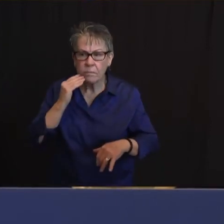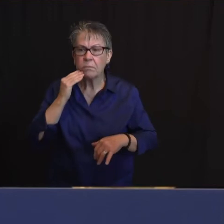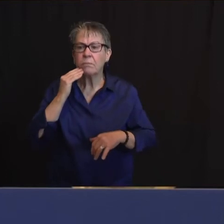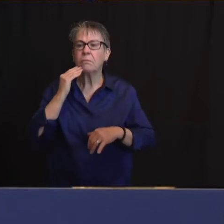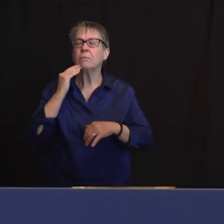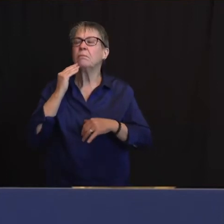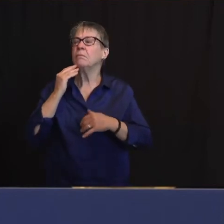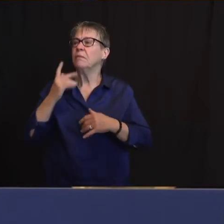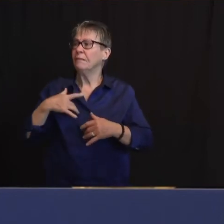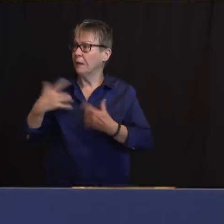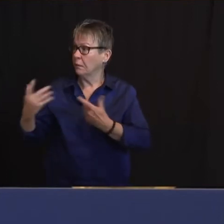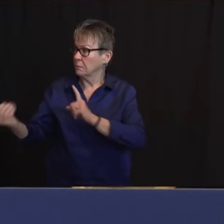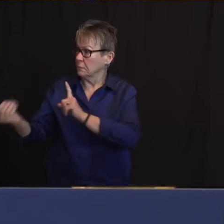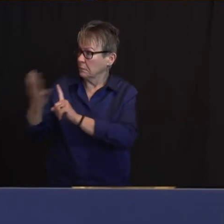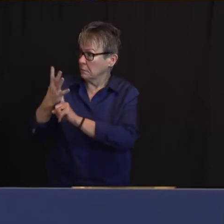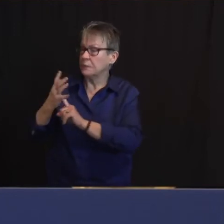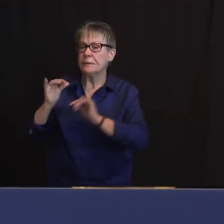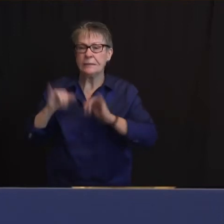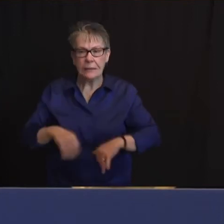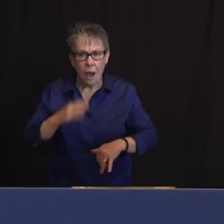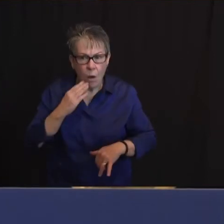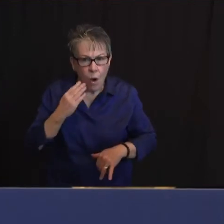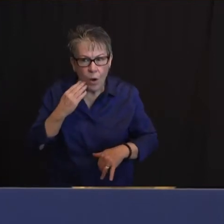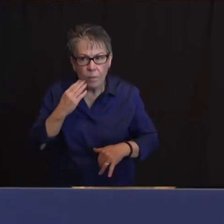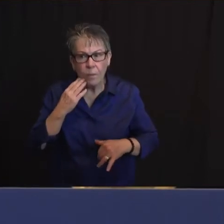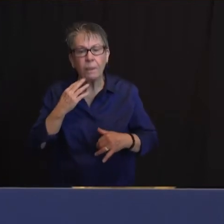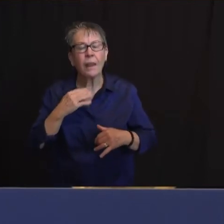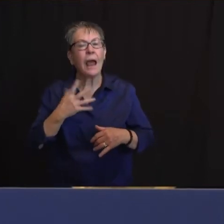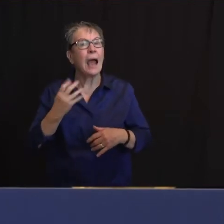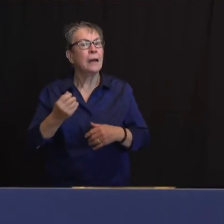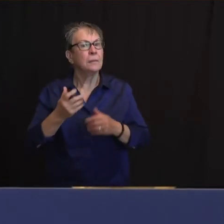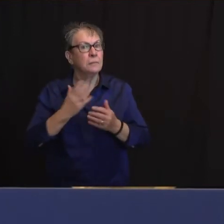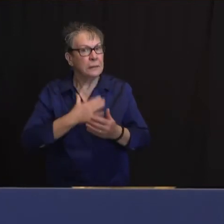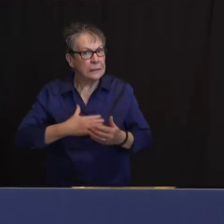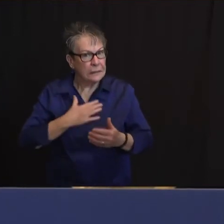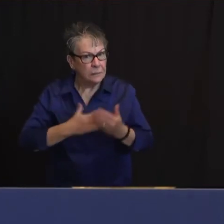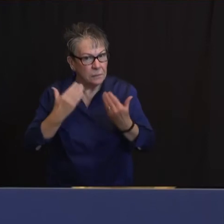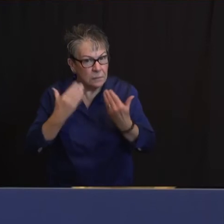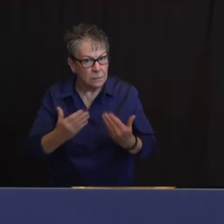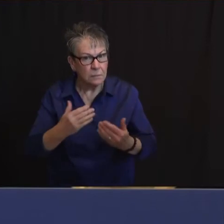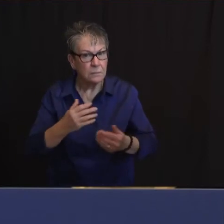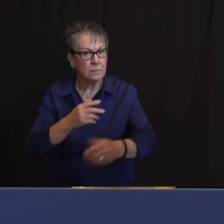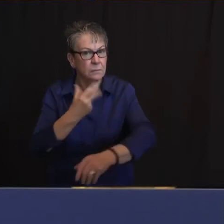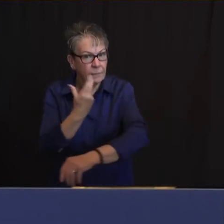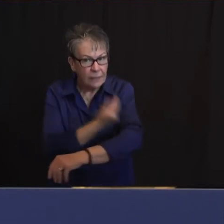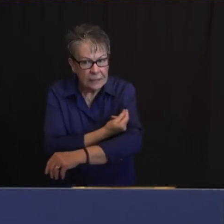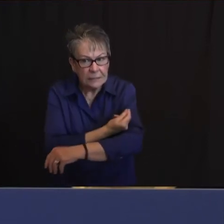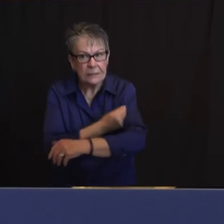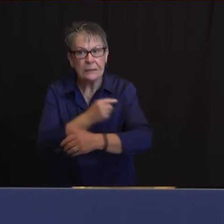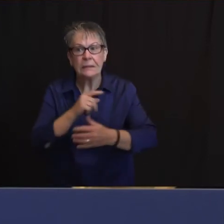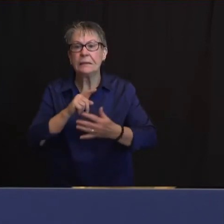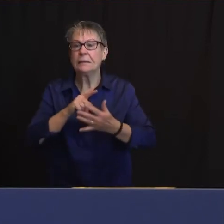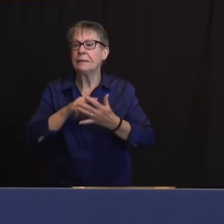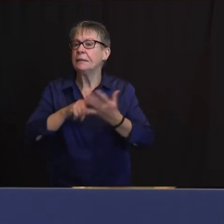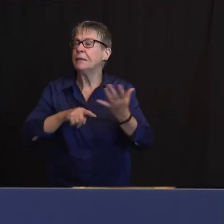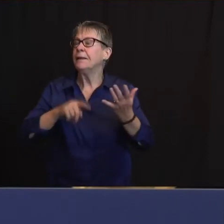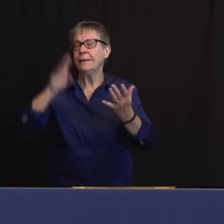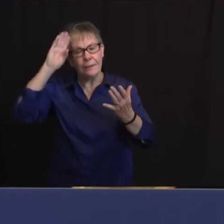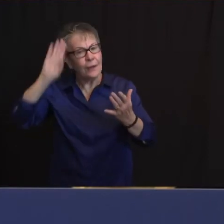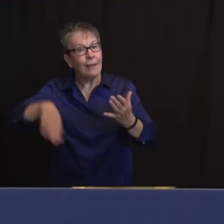that. You add vaccines on top of that. This thing's going in the right direction. Will it be tomorrow? It will not be tomorrow or next